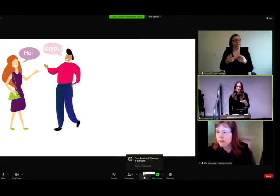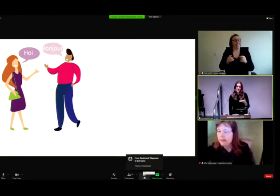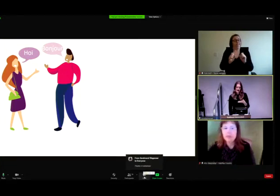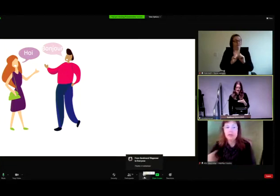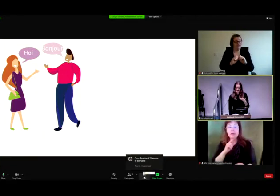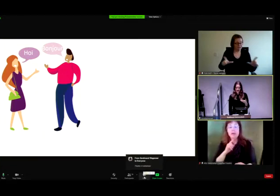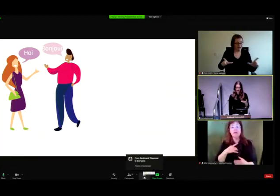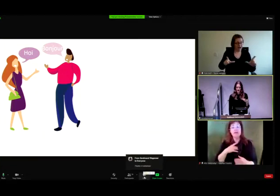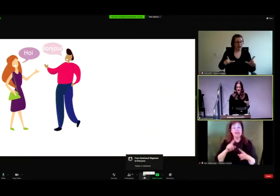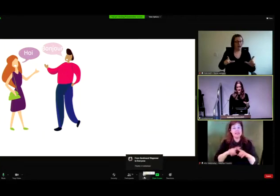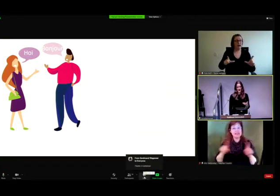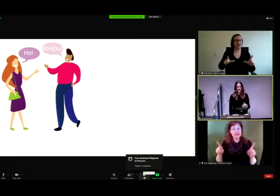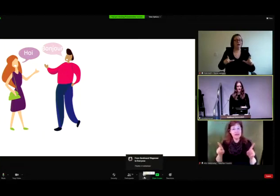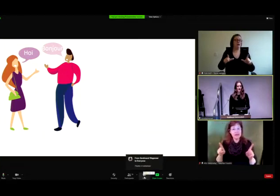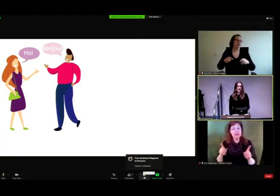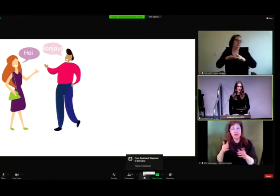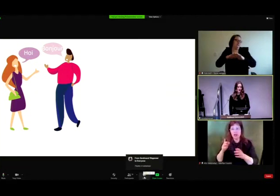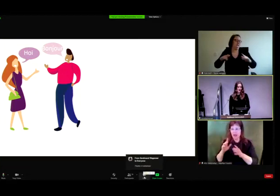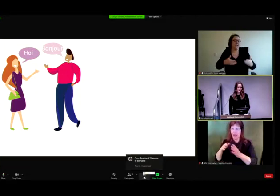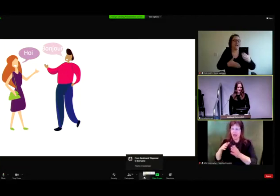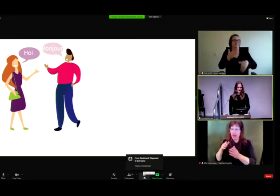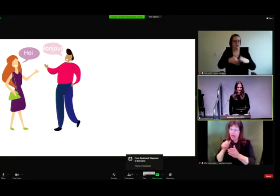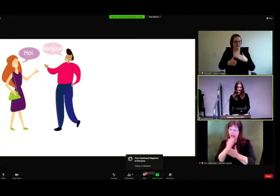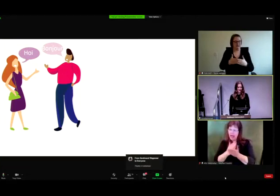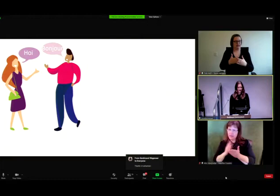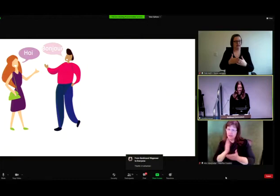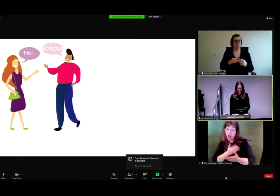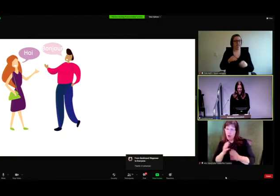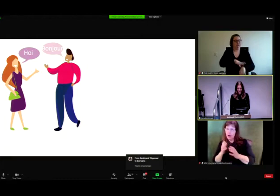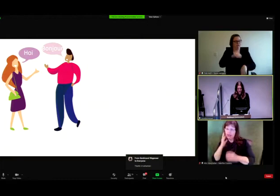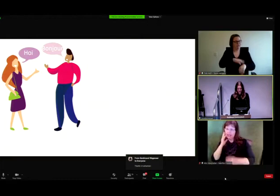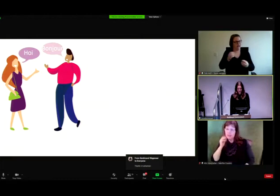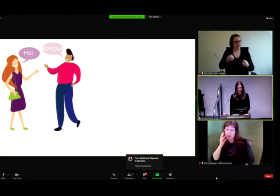package and represent different aspects of our experiences.